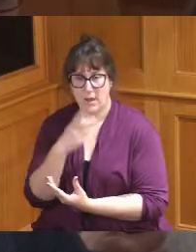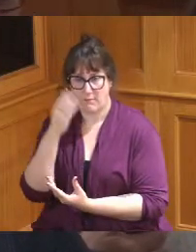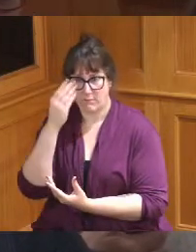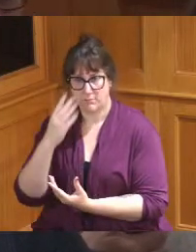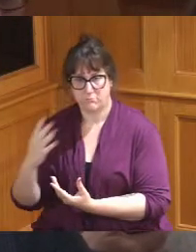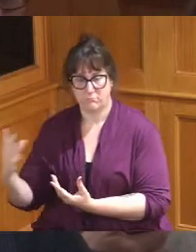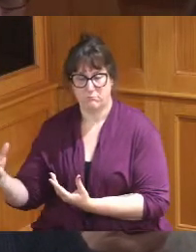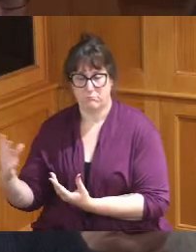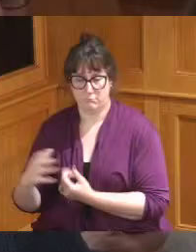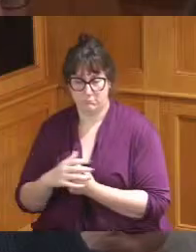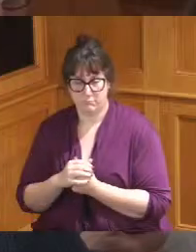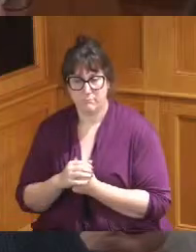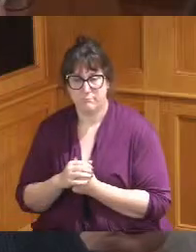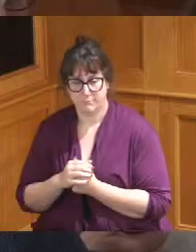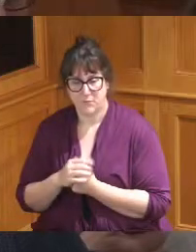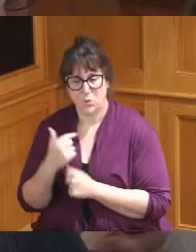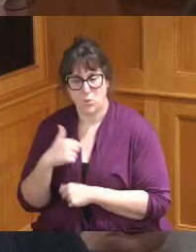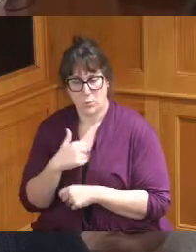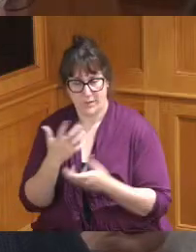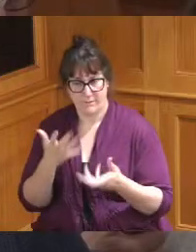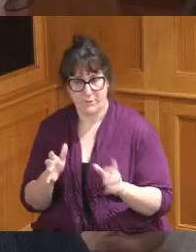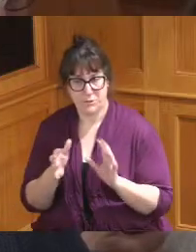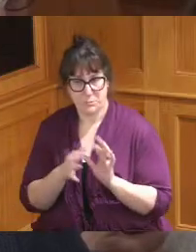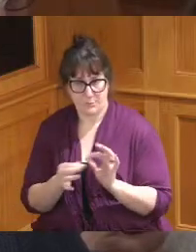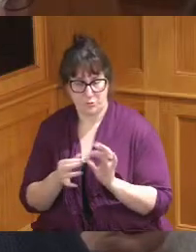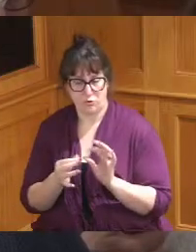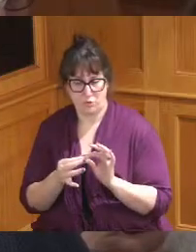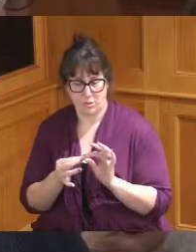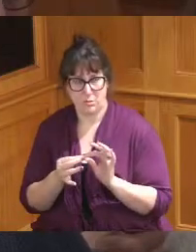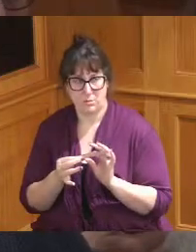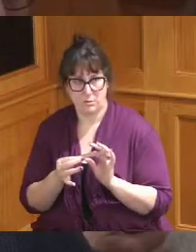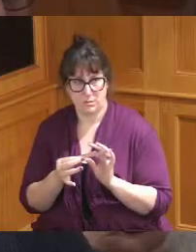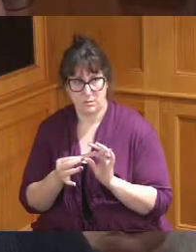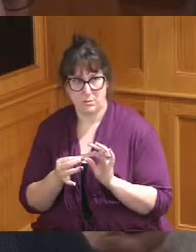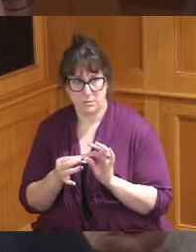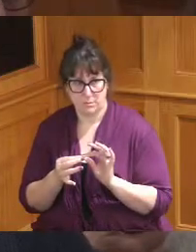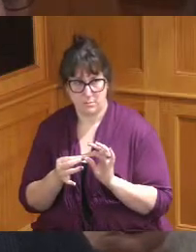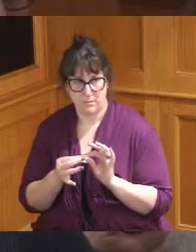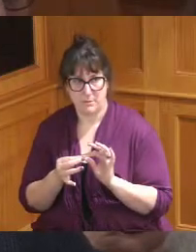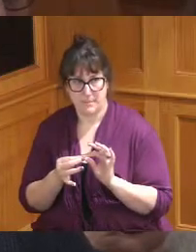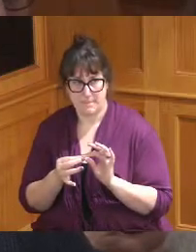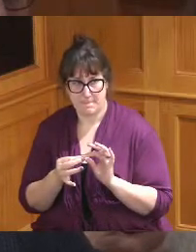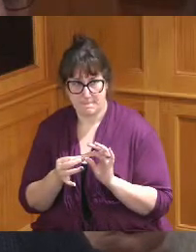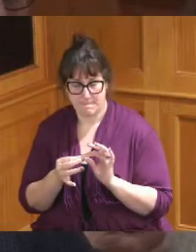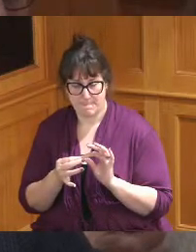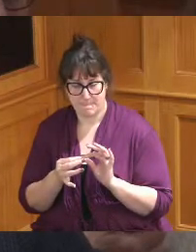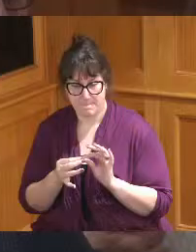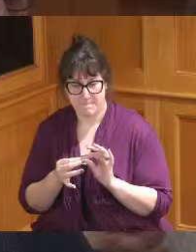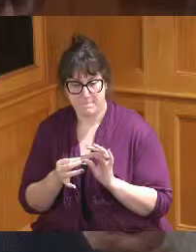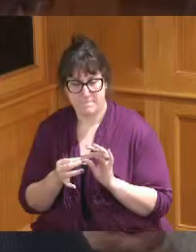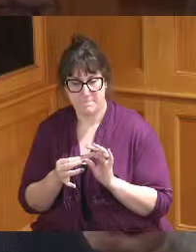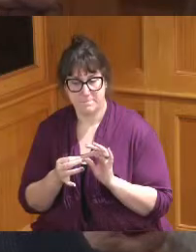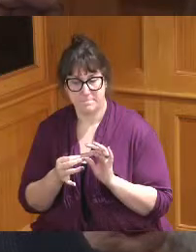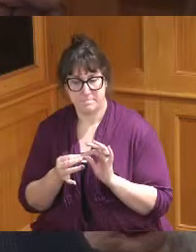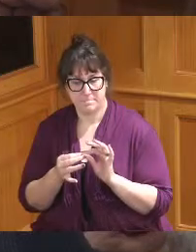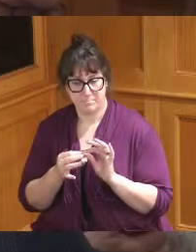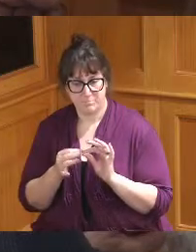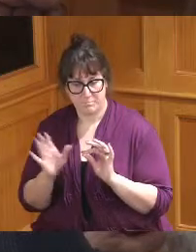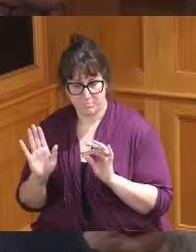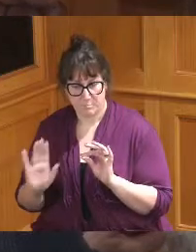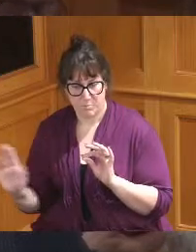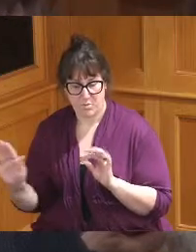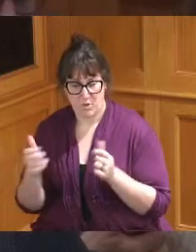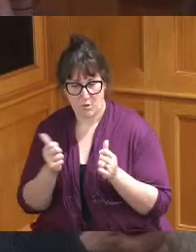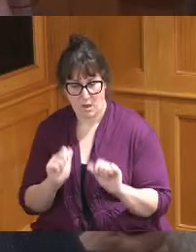stakeholders. I think we had mentioned that following this stakeholder effort, there was no